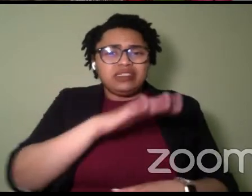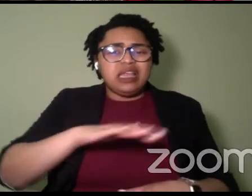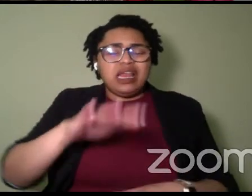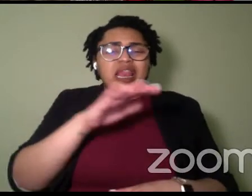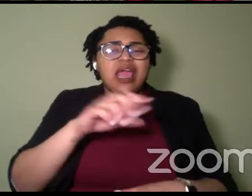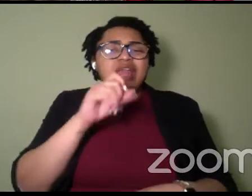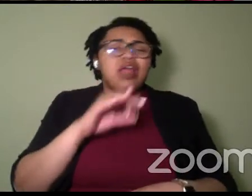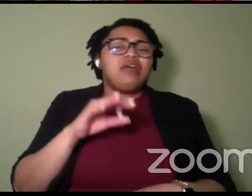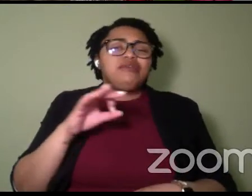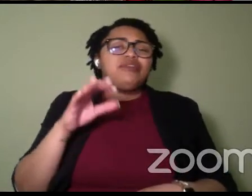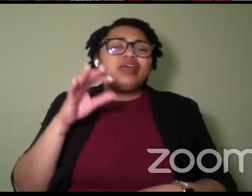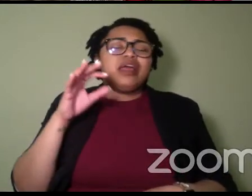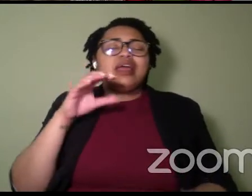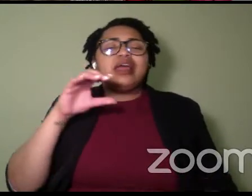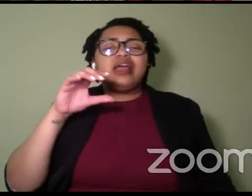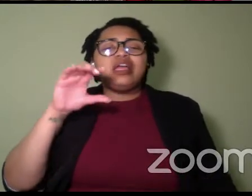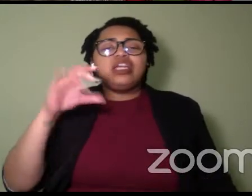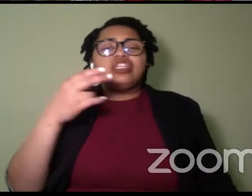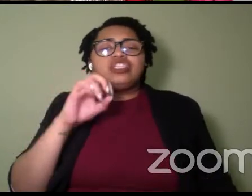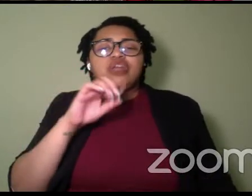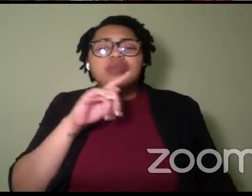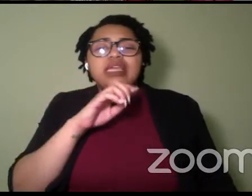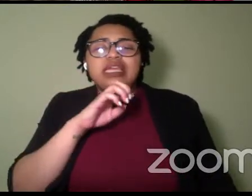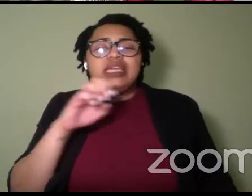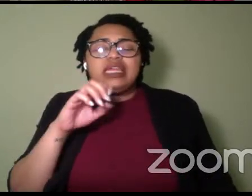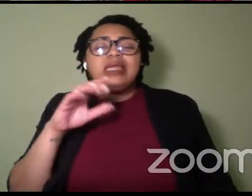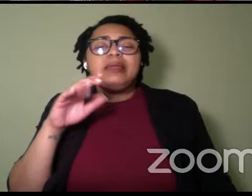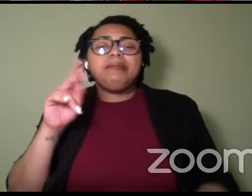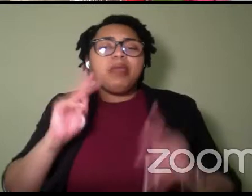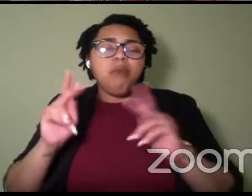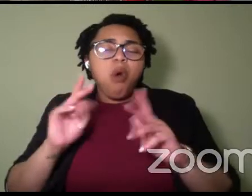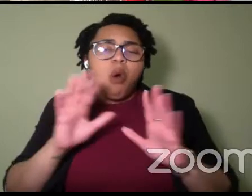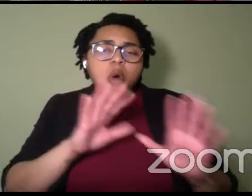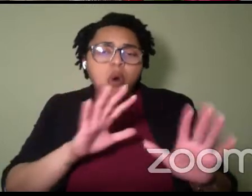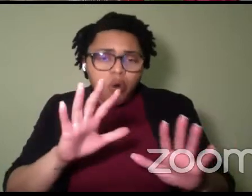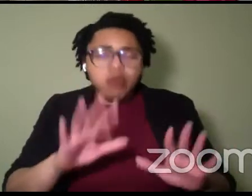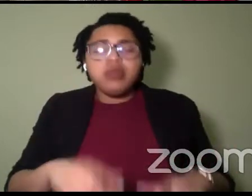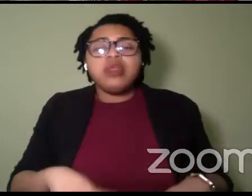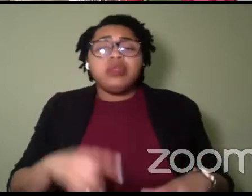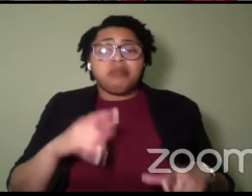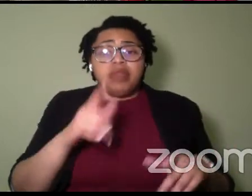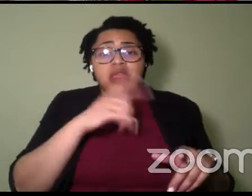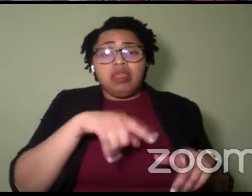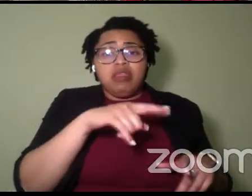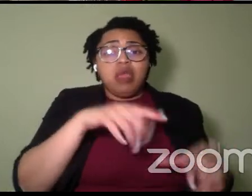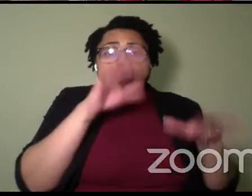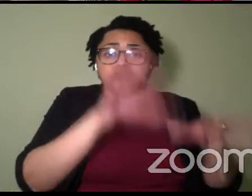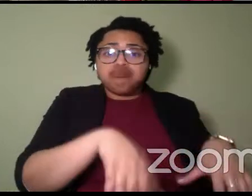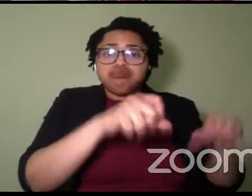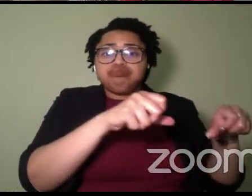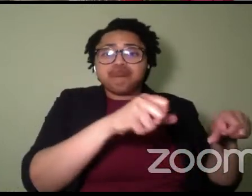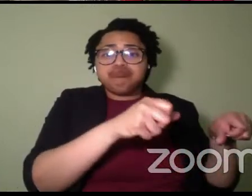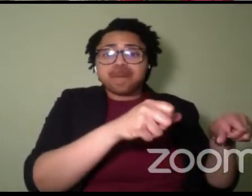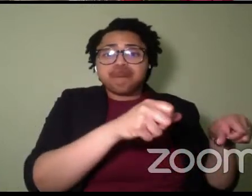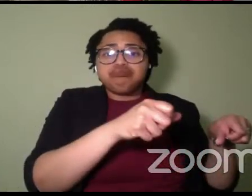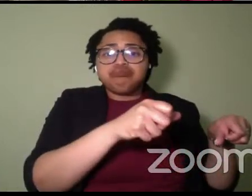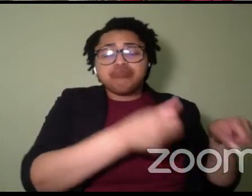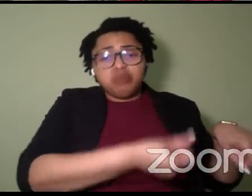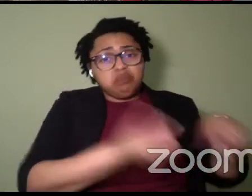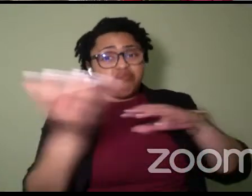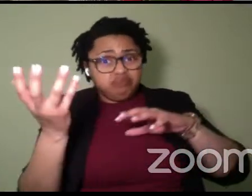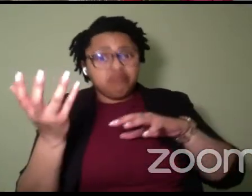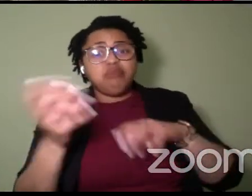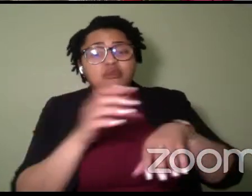groups were displaced through governmental policies of settler colonialism. To date, there has been